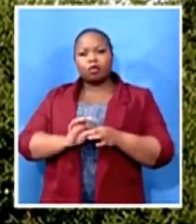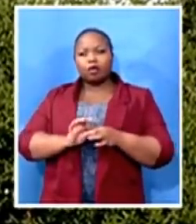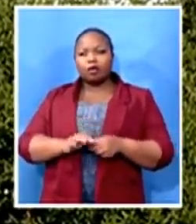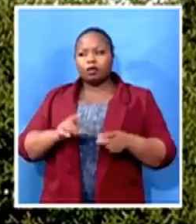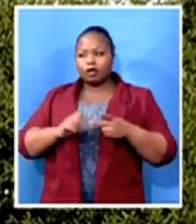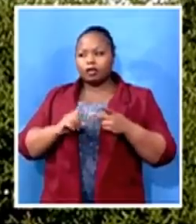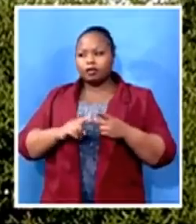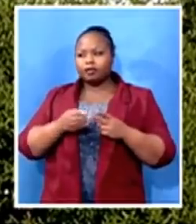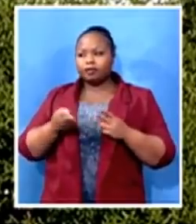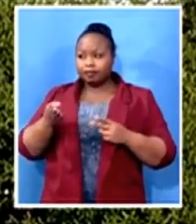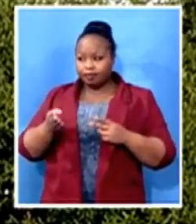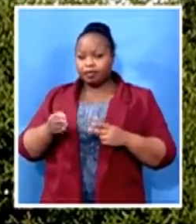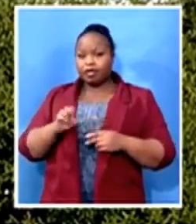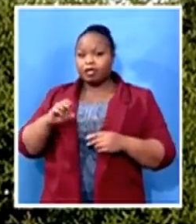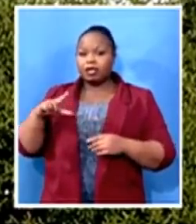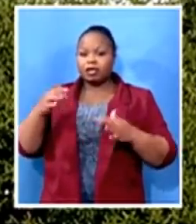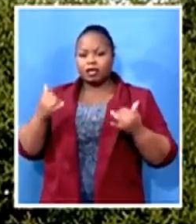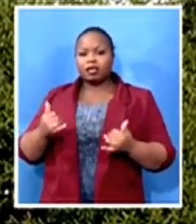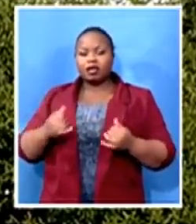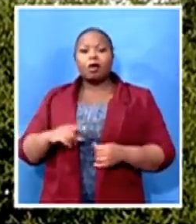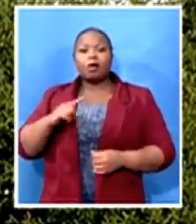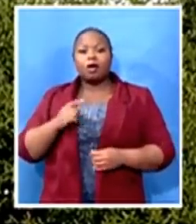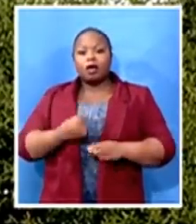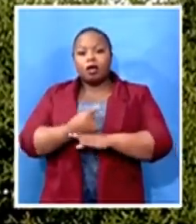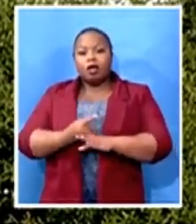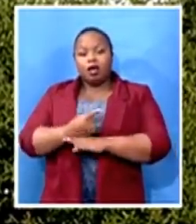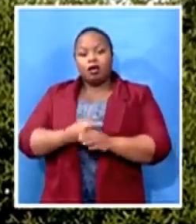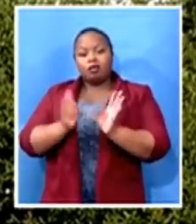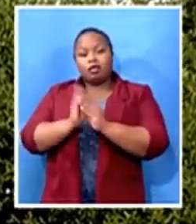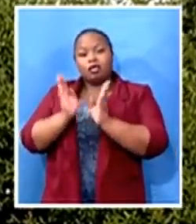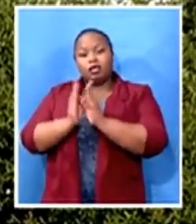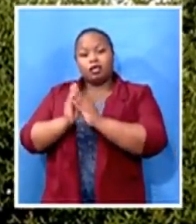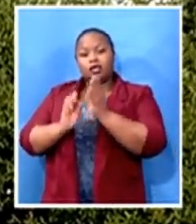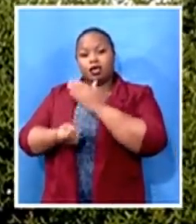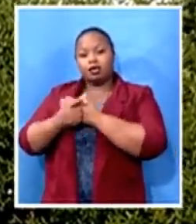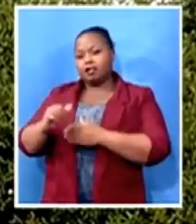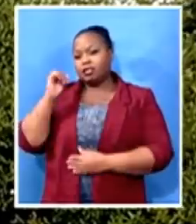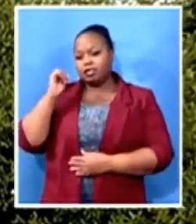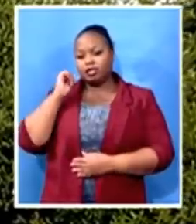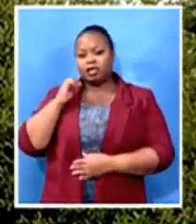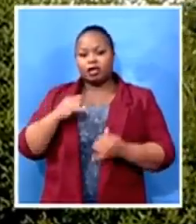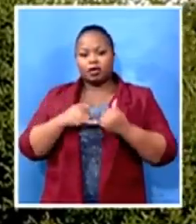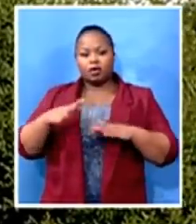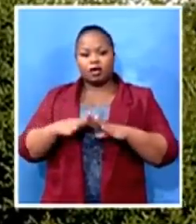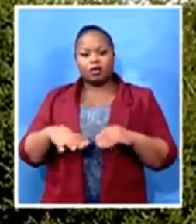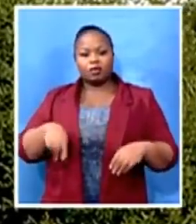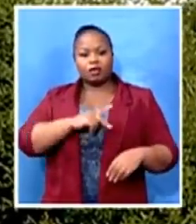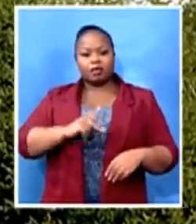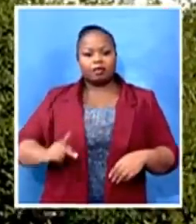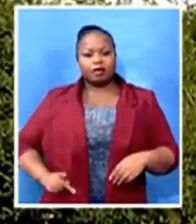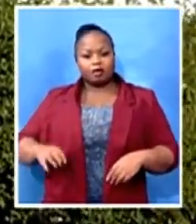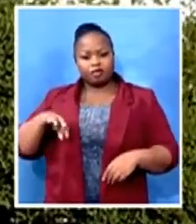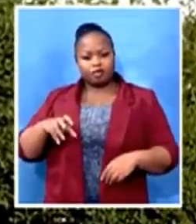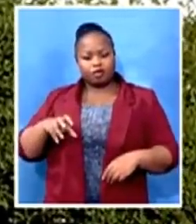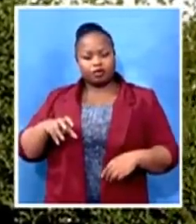in fact, hours after a meeting which was held yesterday online with the Premier of the province and the Health Minister,